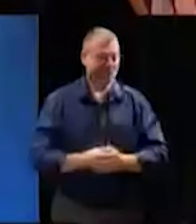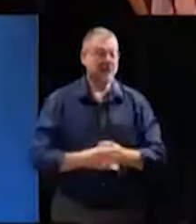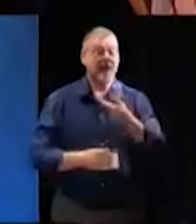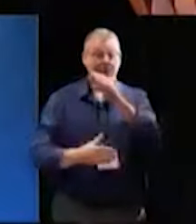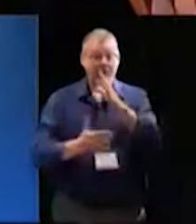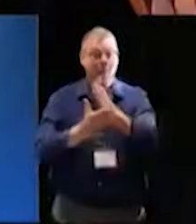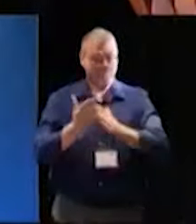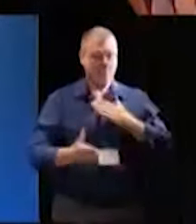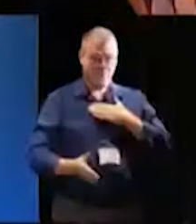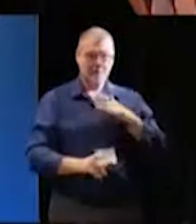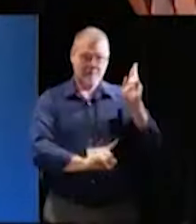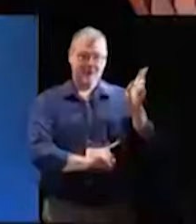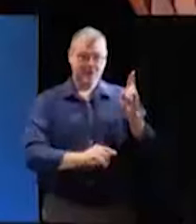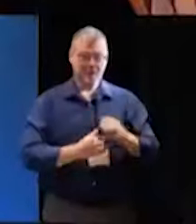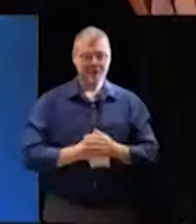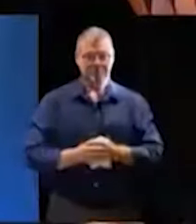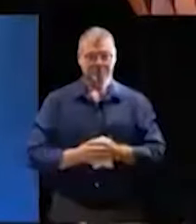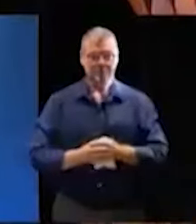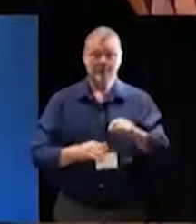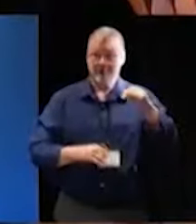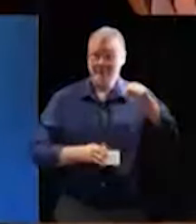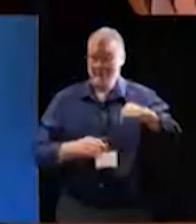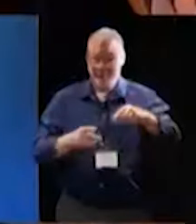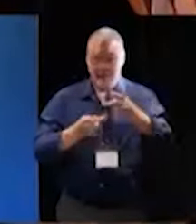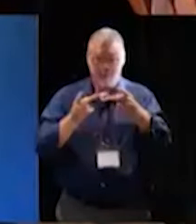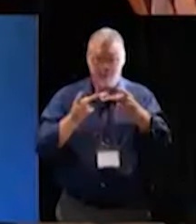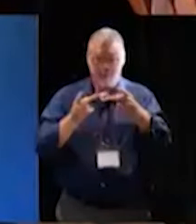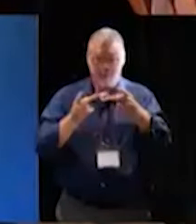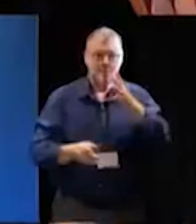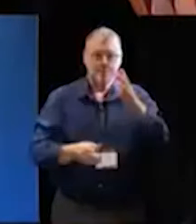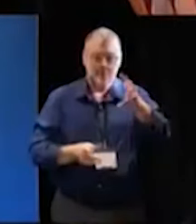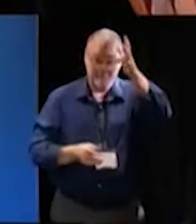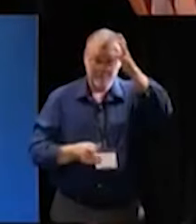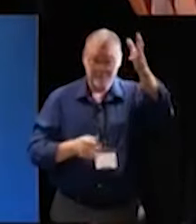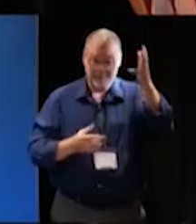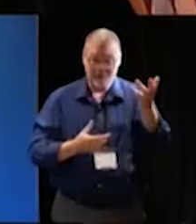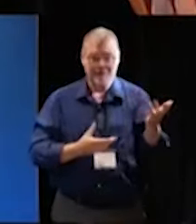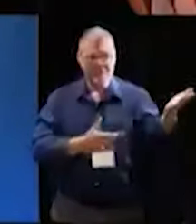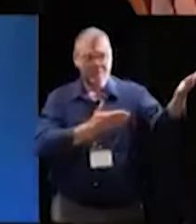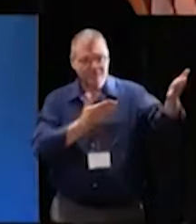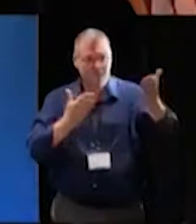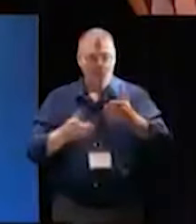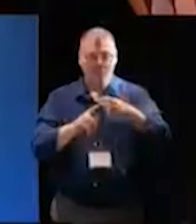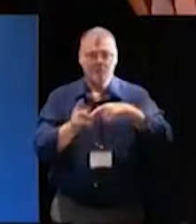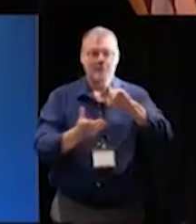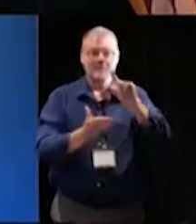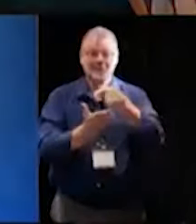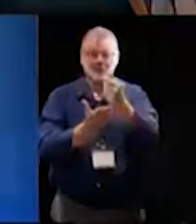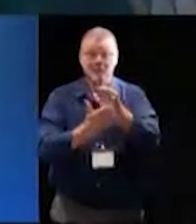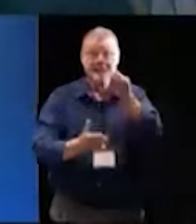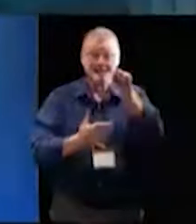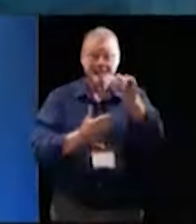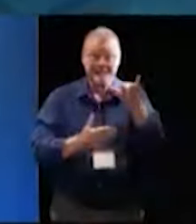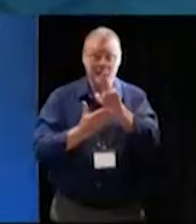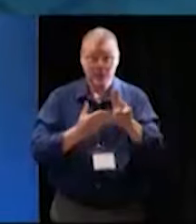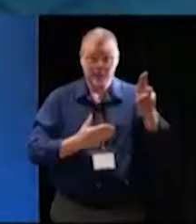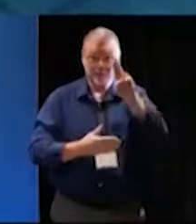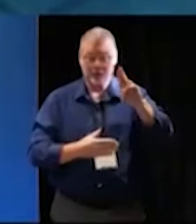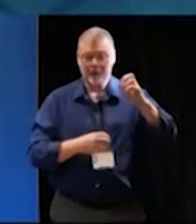my history. This is the place my parents brought me after I graduated from Syracuse University many decades